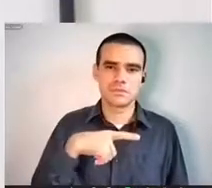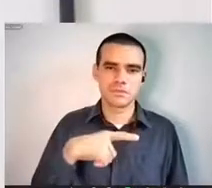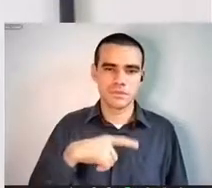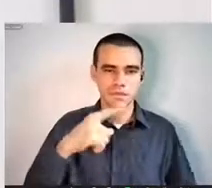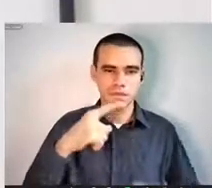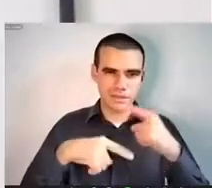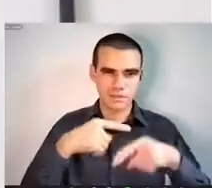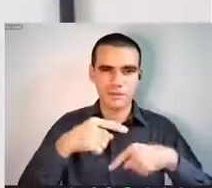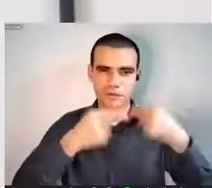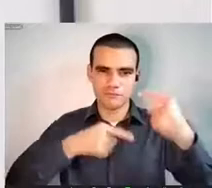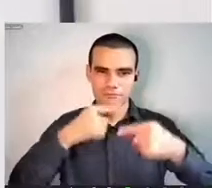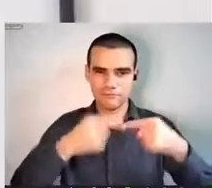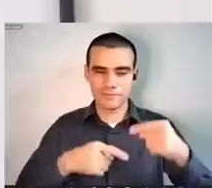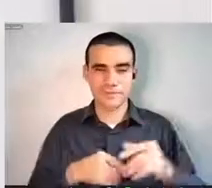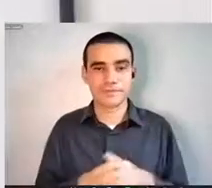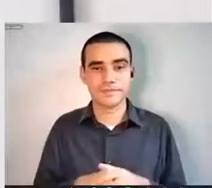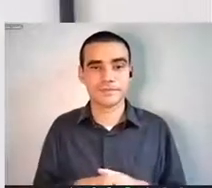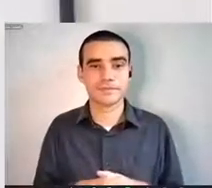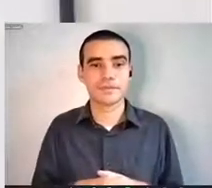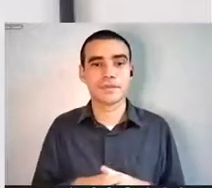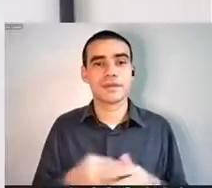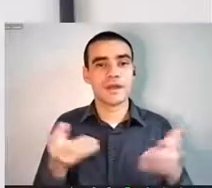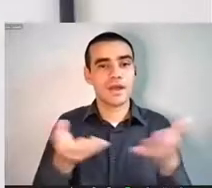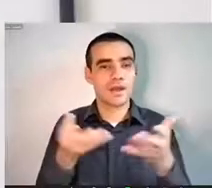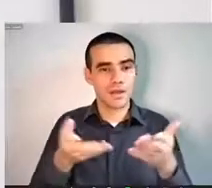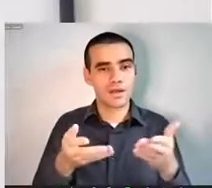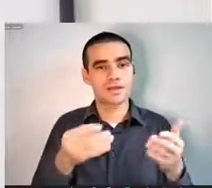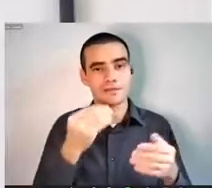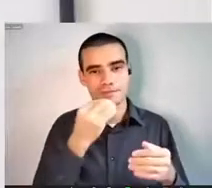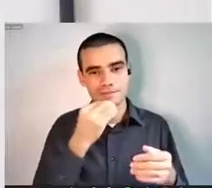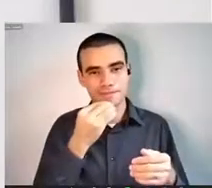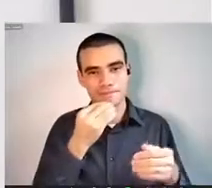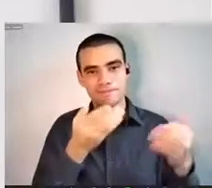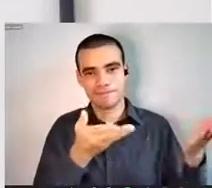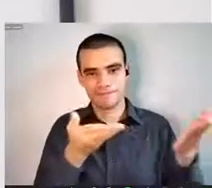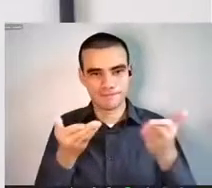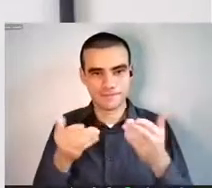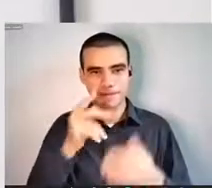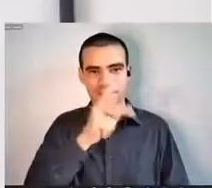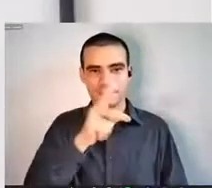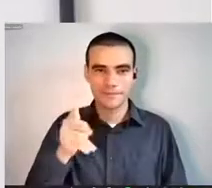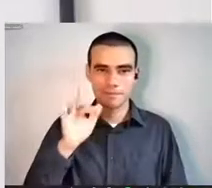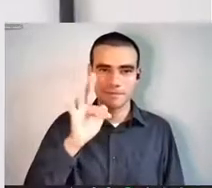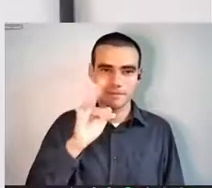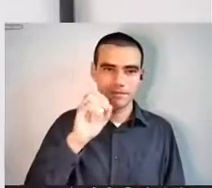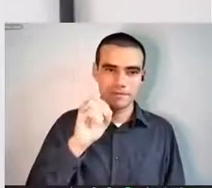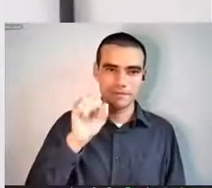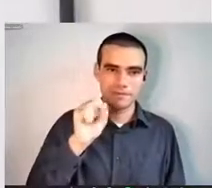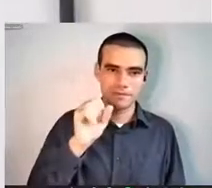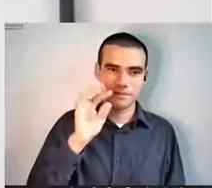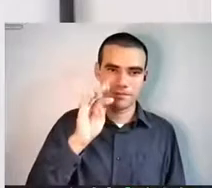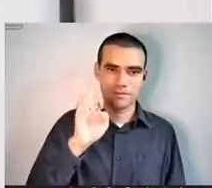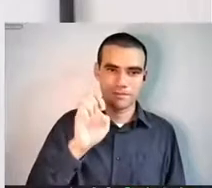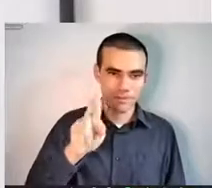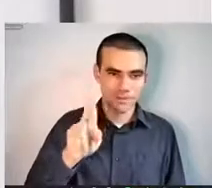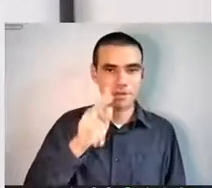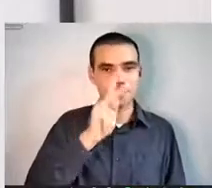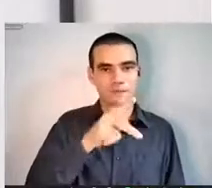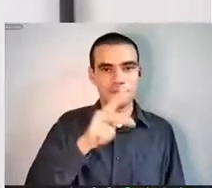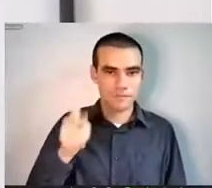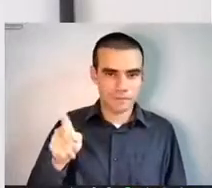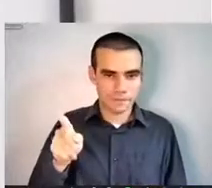We are going to discuss more about this, and I would like to call Professor Foster Brown, who is